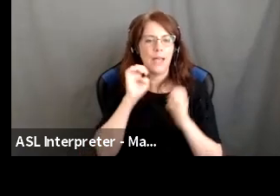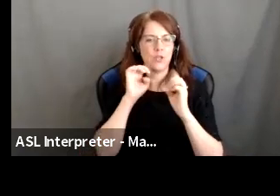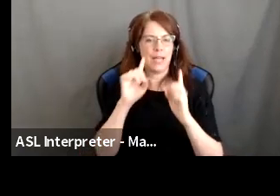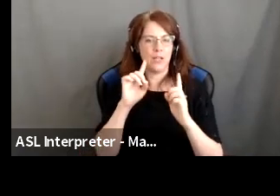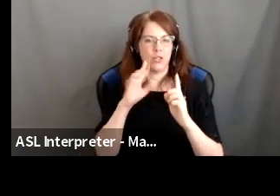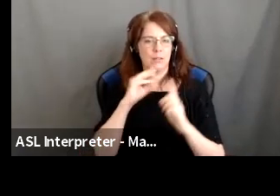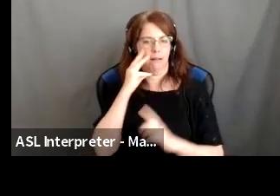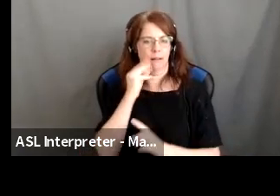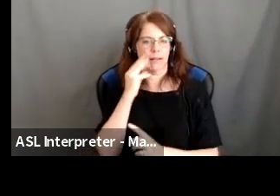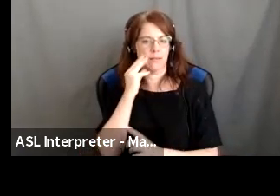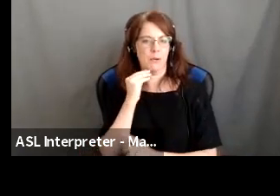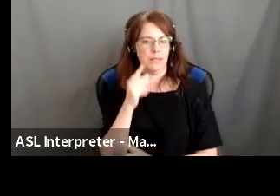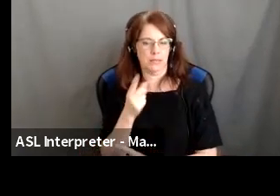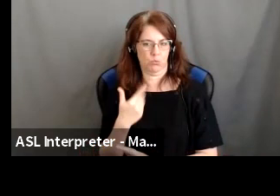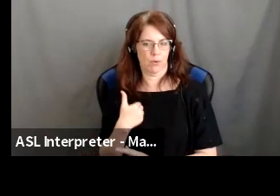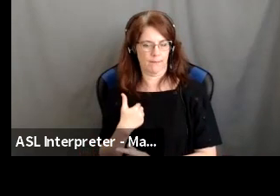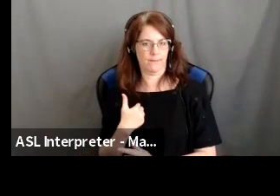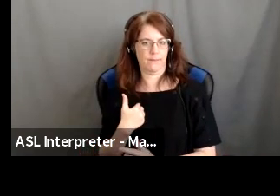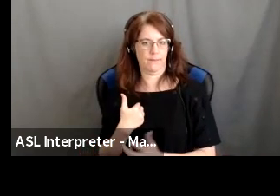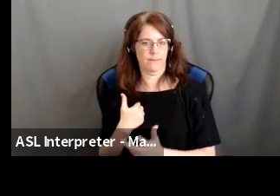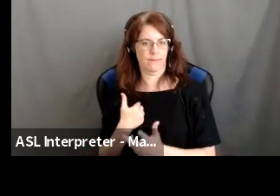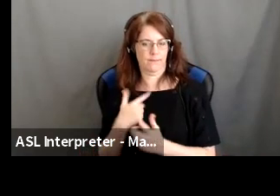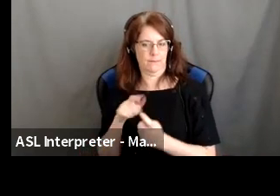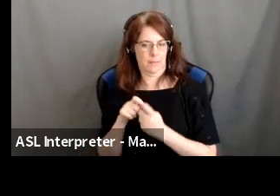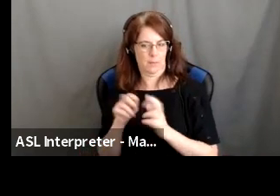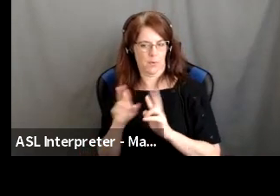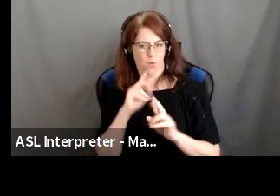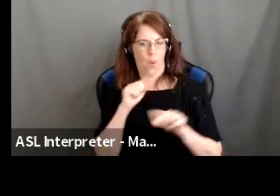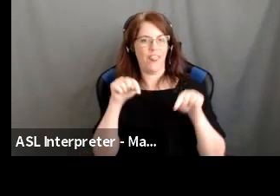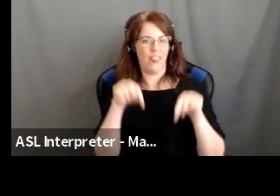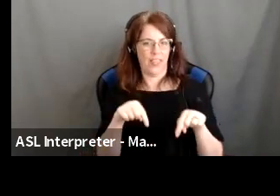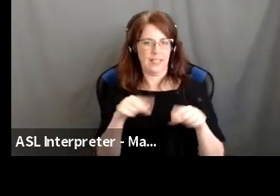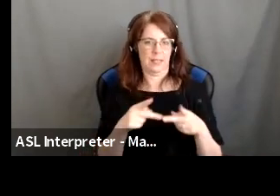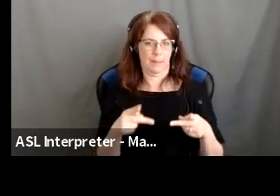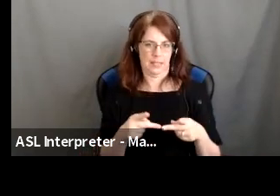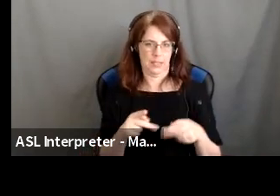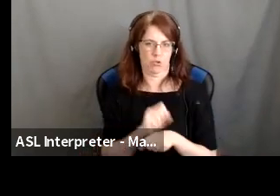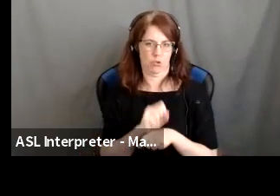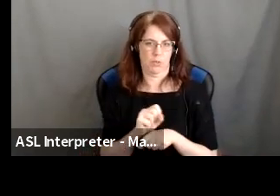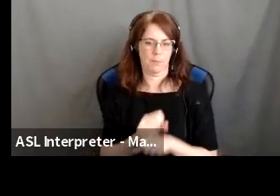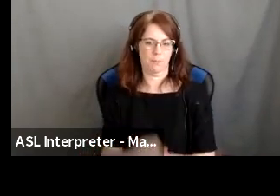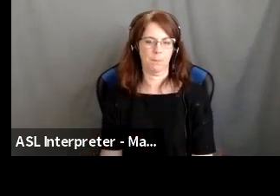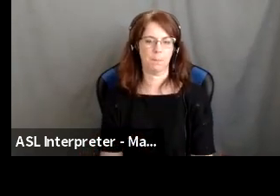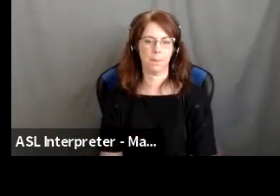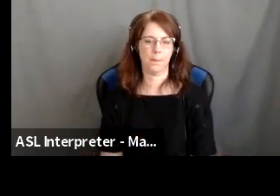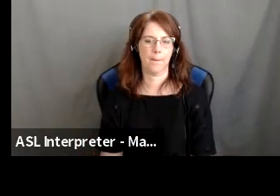and experience that you have specifically prepared you for this position?